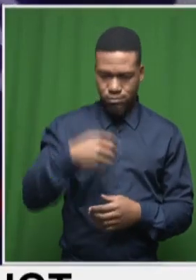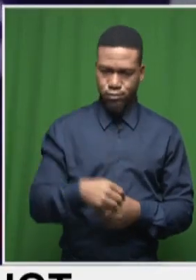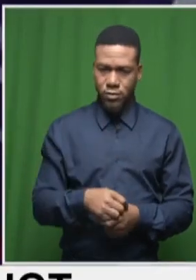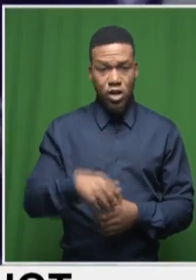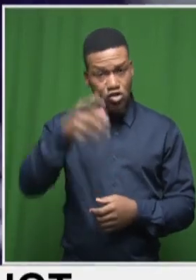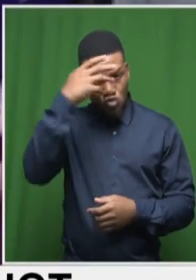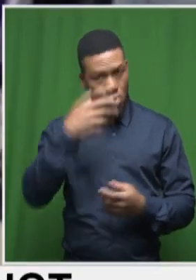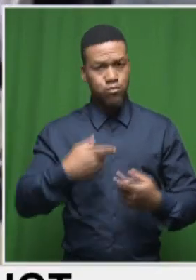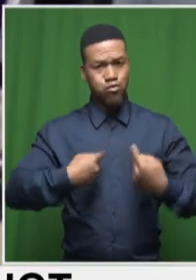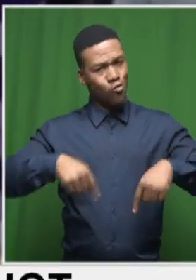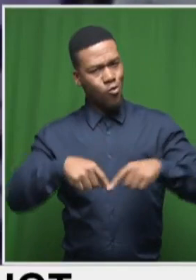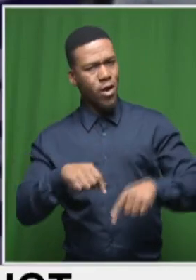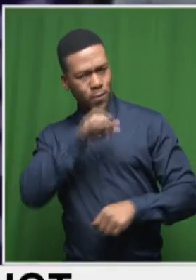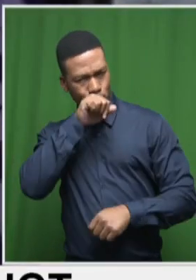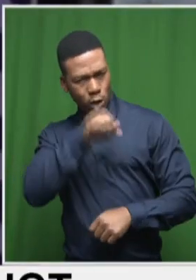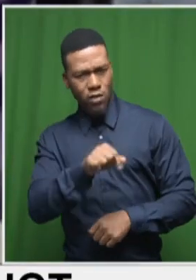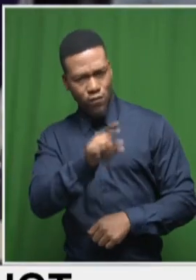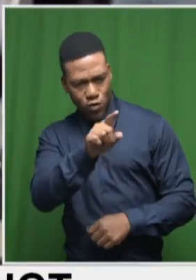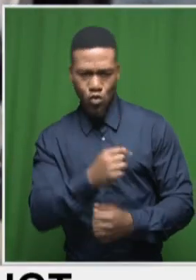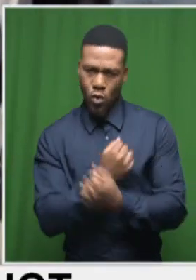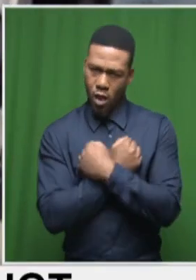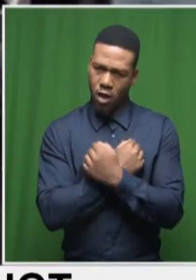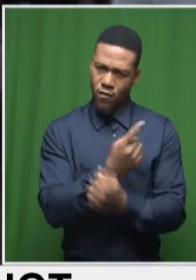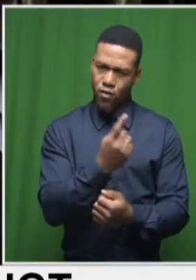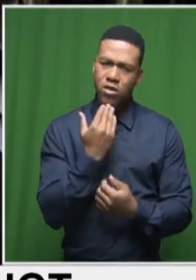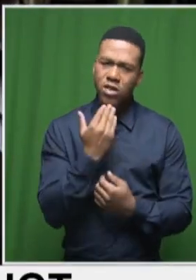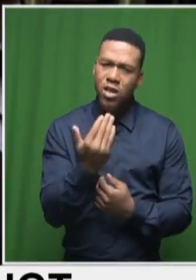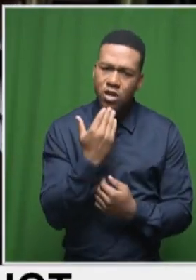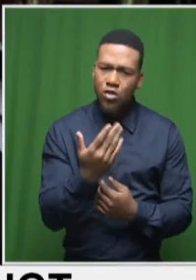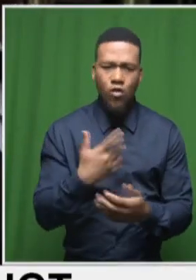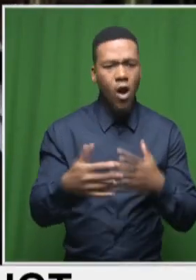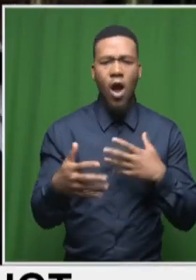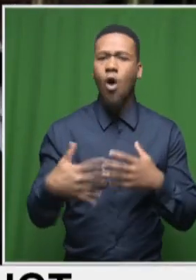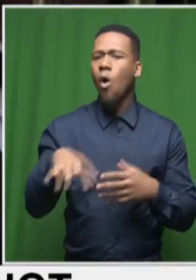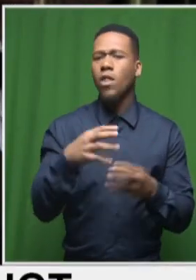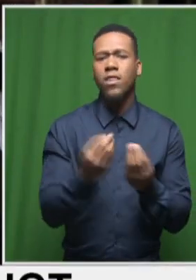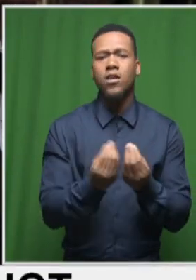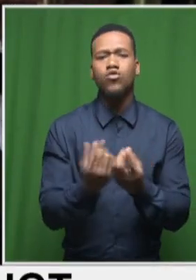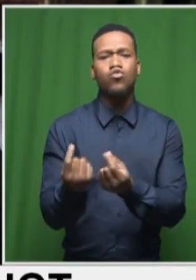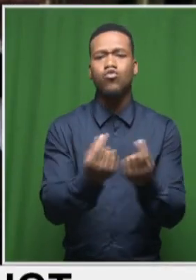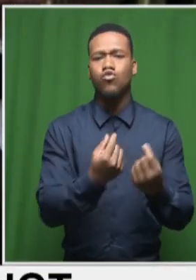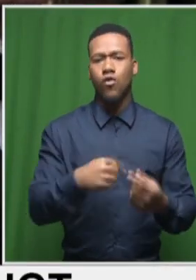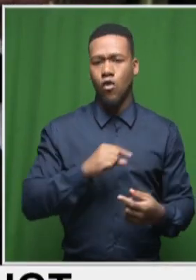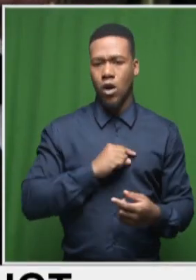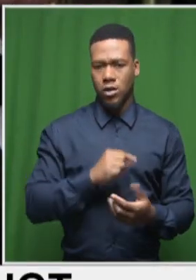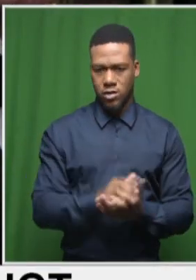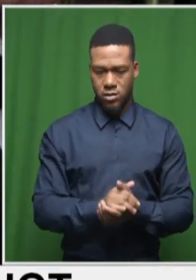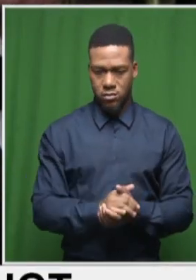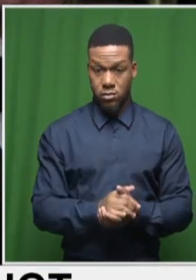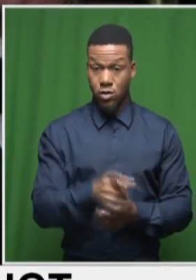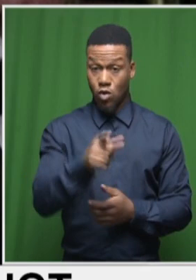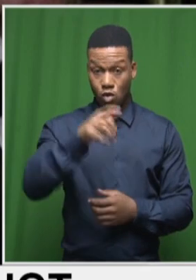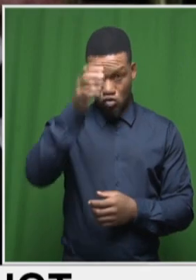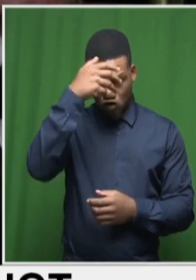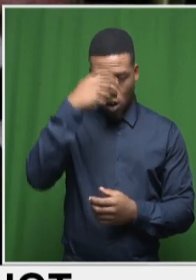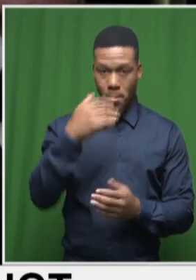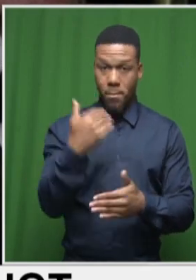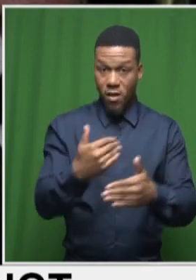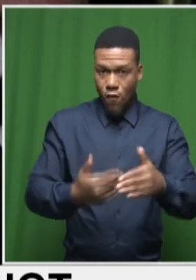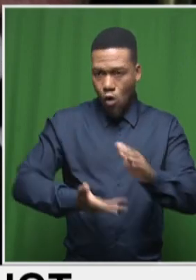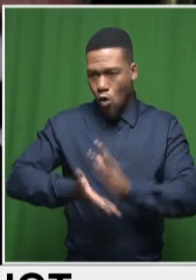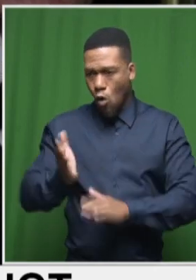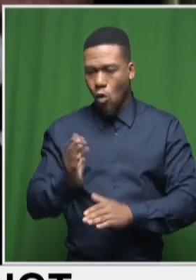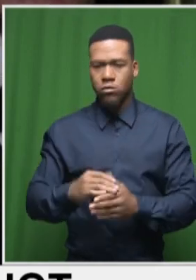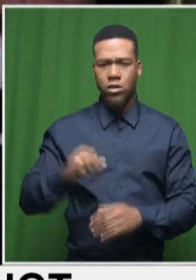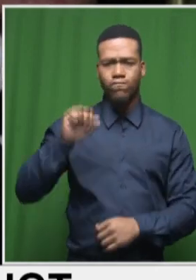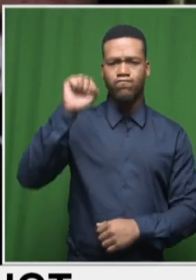We support you. Thank you for everything you're doing for us. Trump, who raised a fist in the air before leaving for his arraignment,